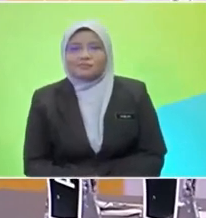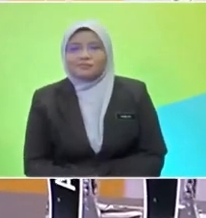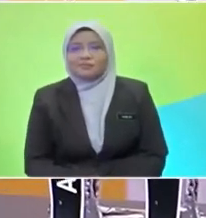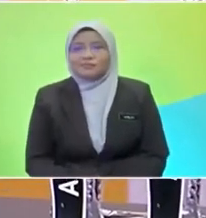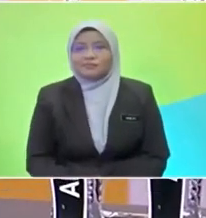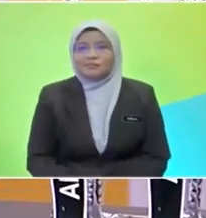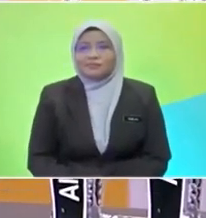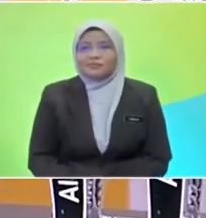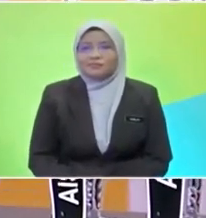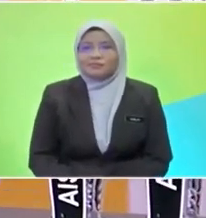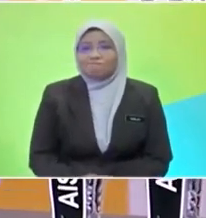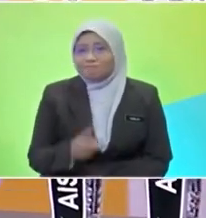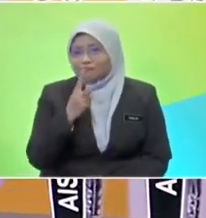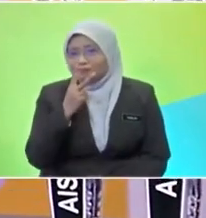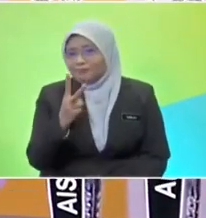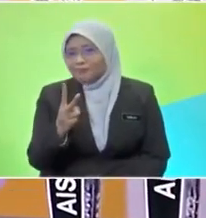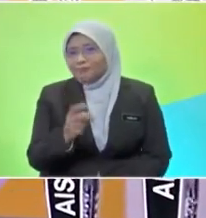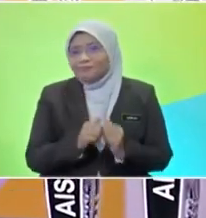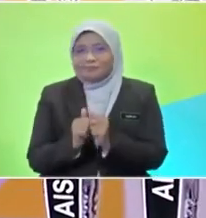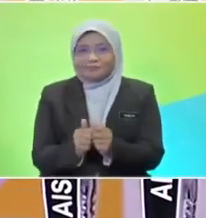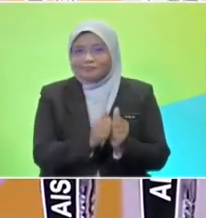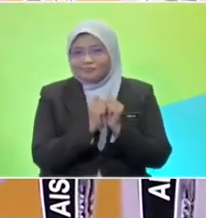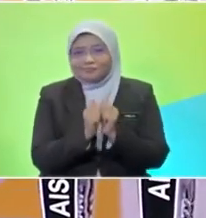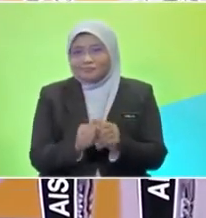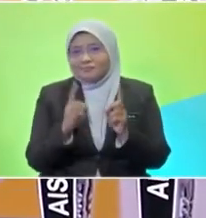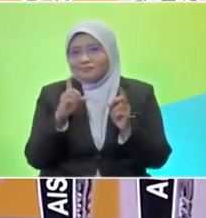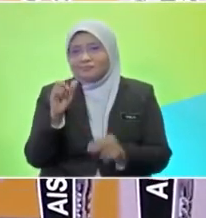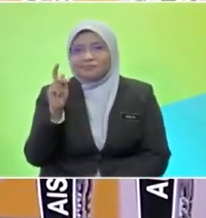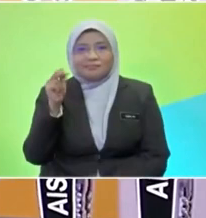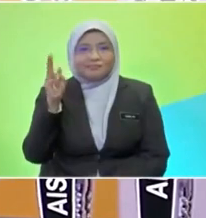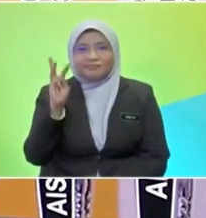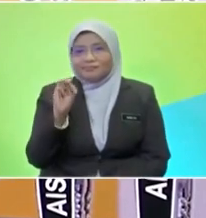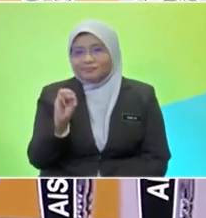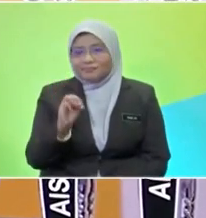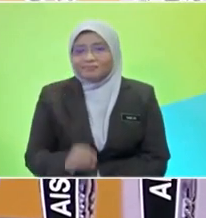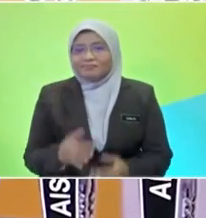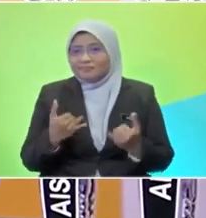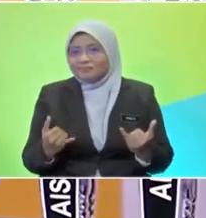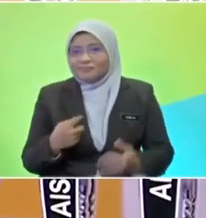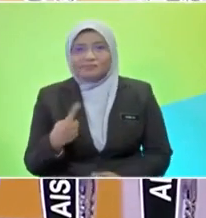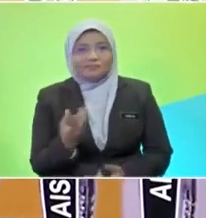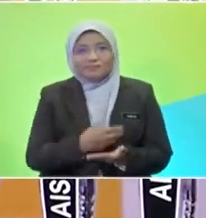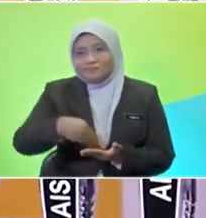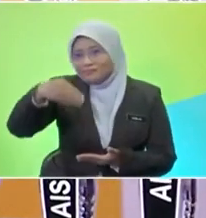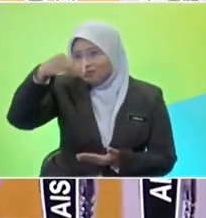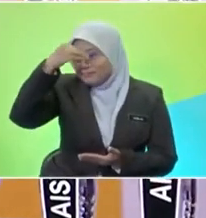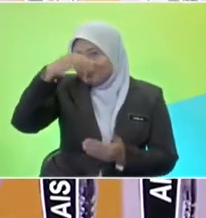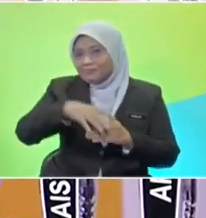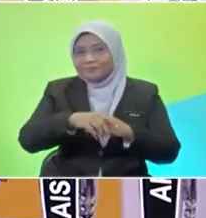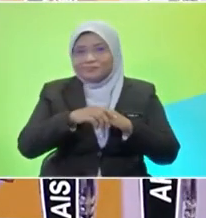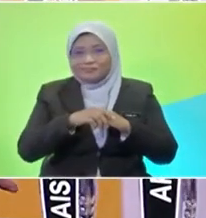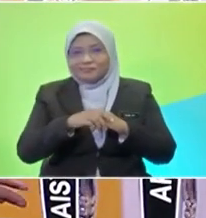today on Didit TV KPM? We are now on the level 2 slot. Together we are learning English, and with me is the